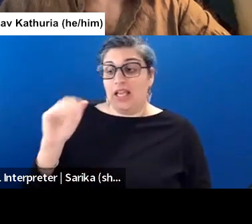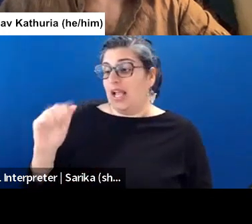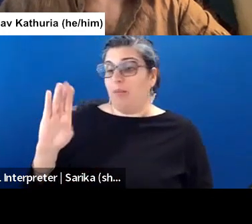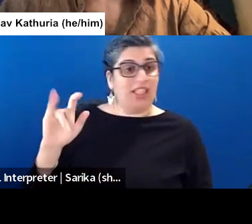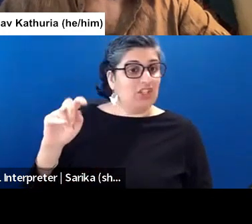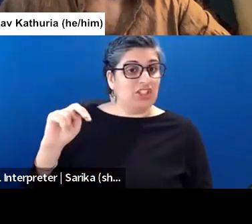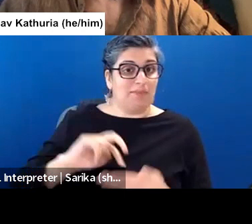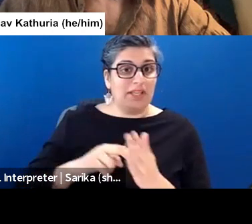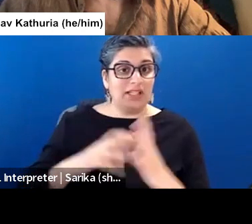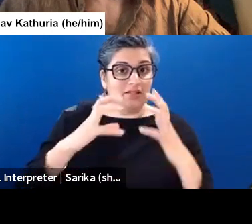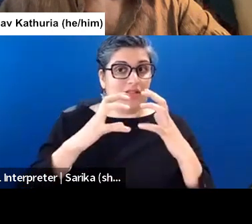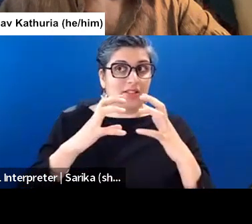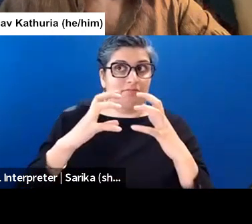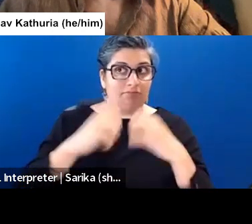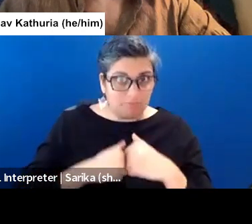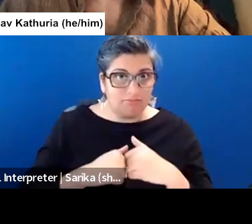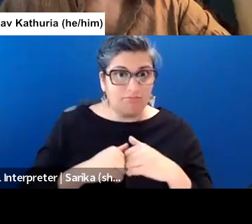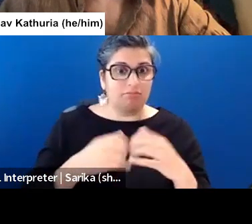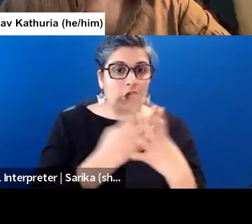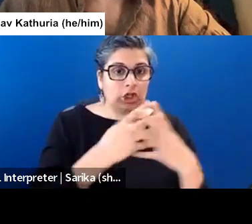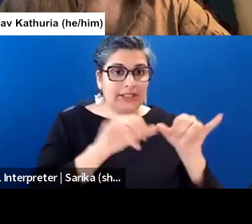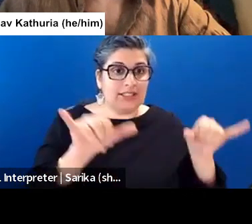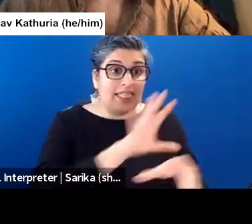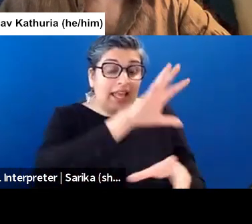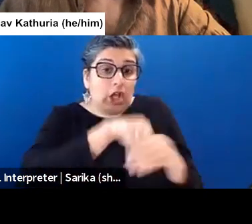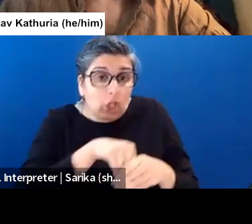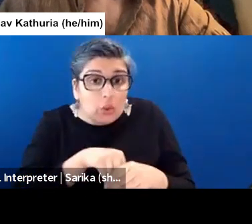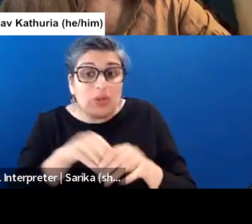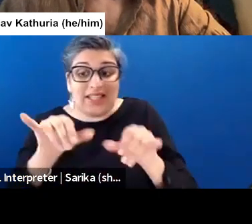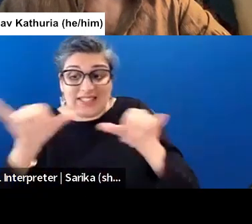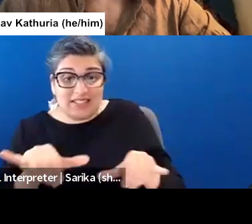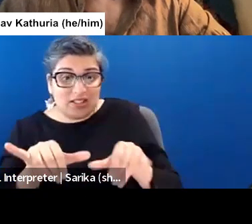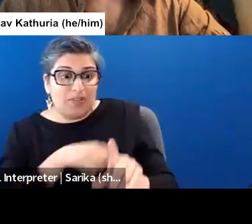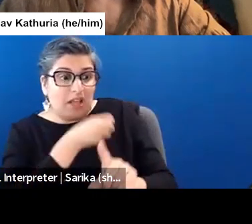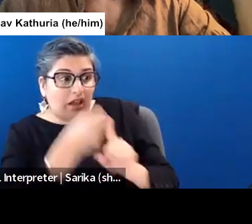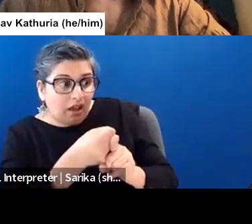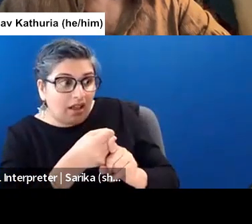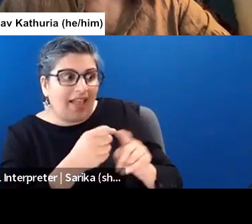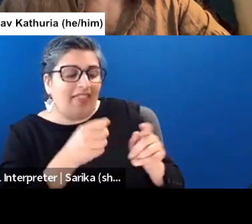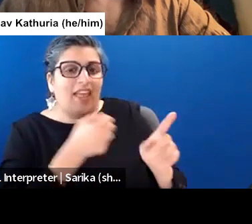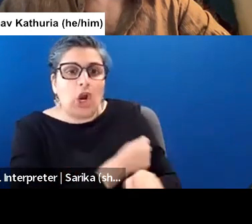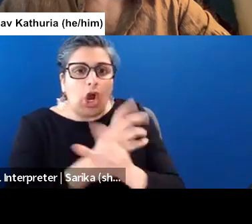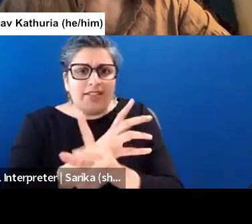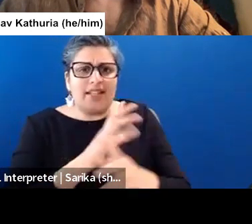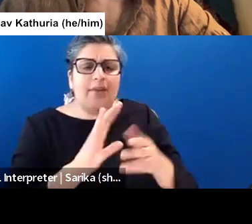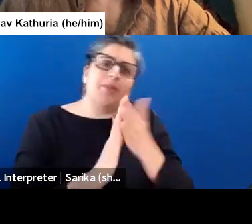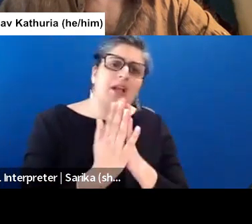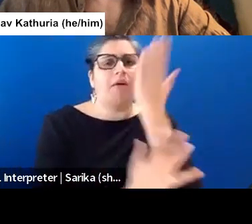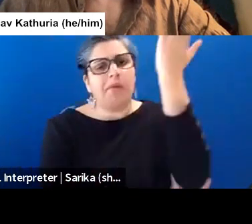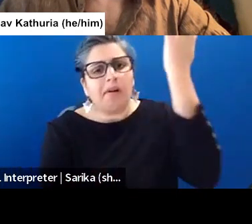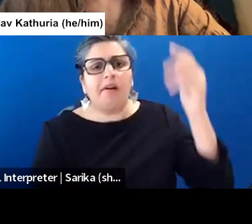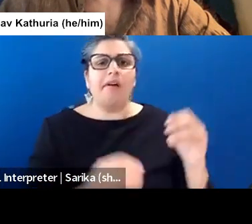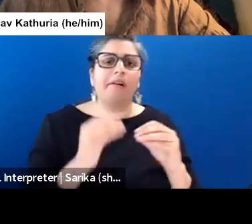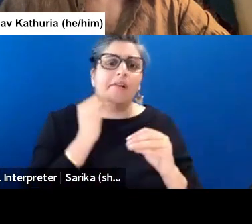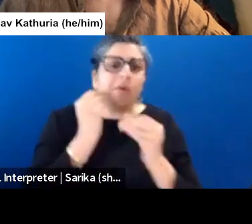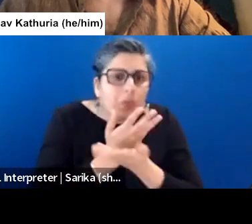systems, which include the systems that result in people being impoverished and homeless, and include systems that result in people not being able to